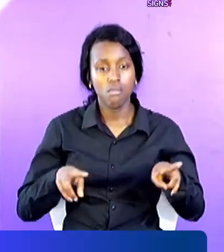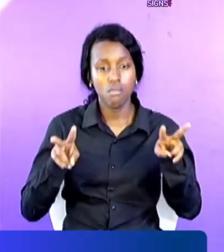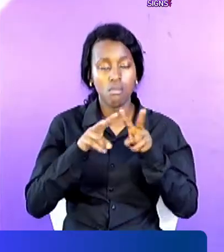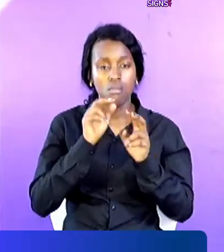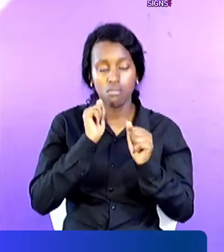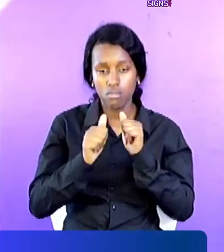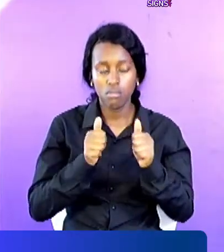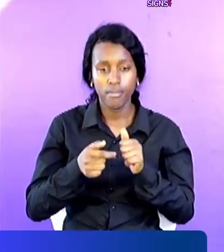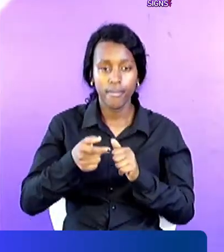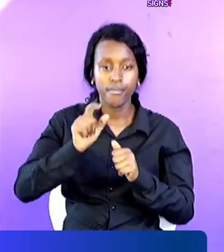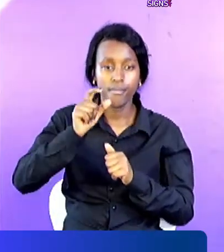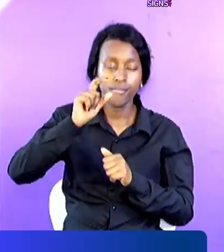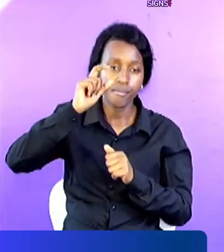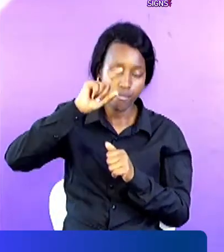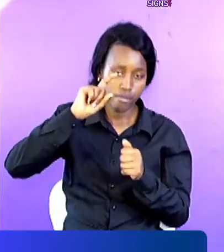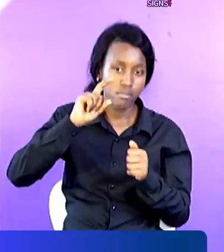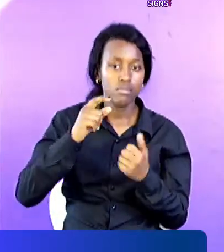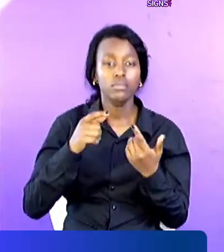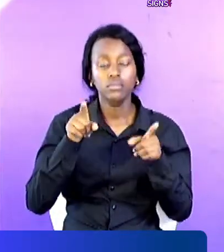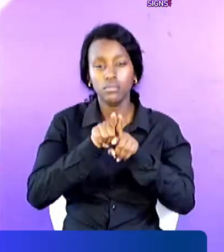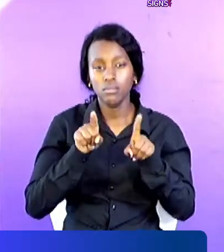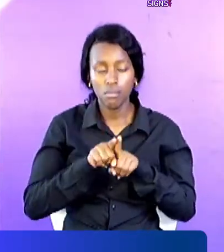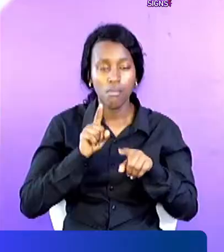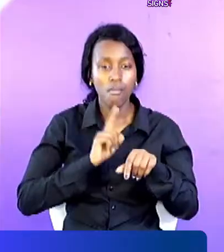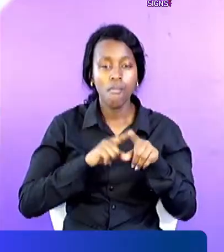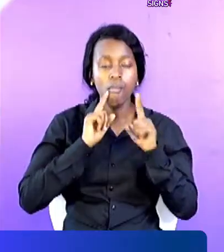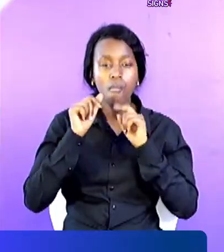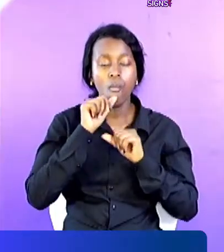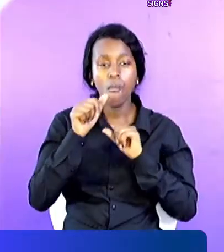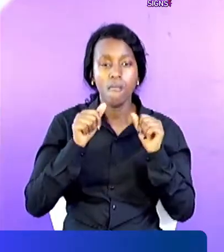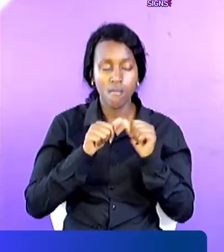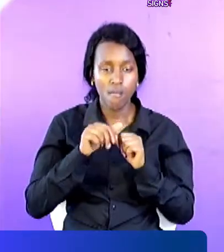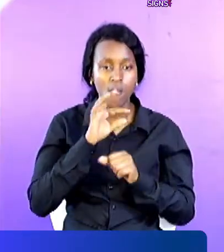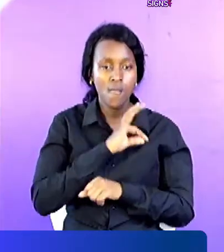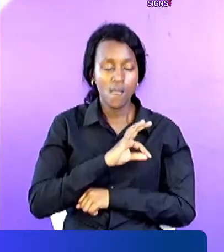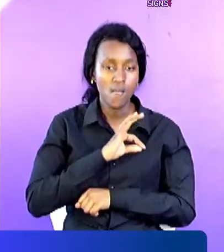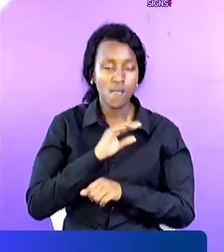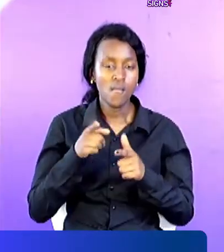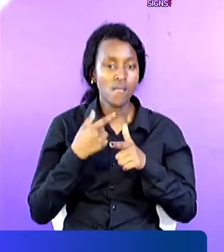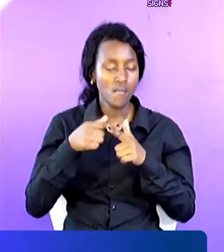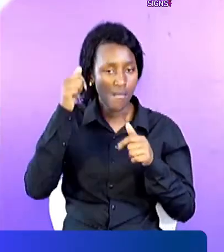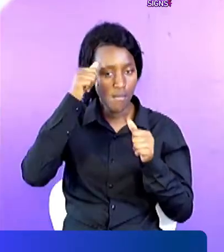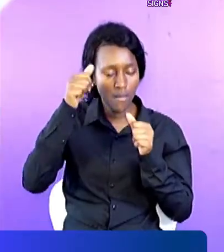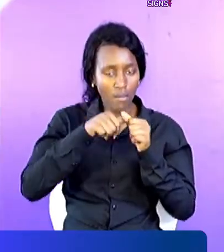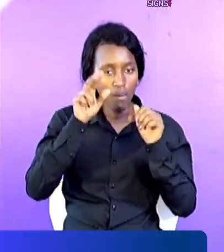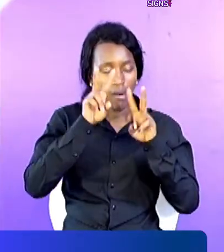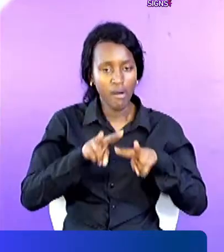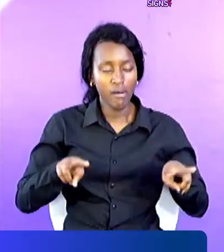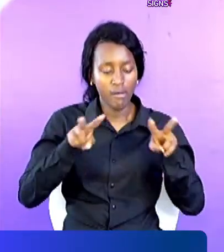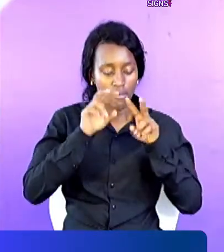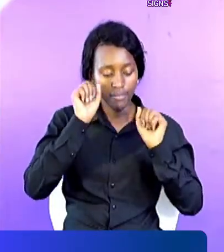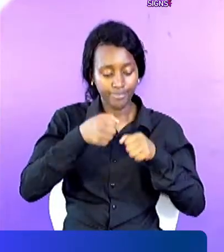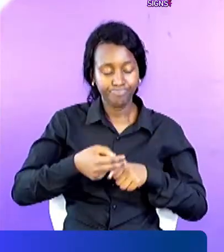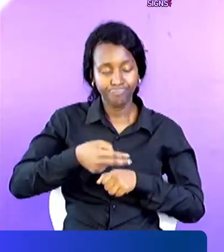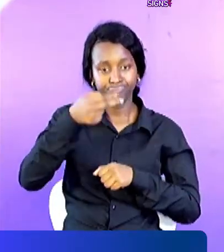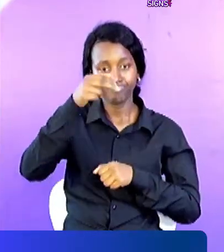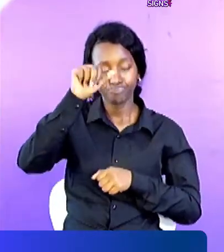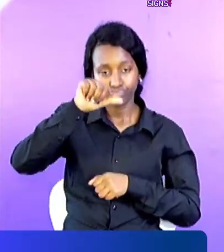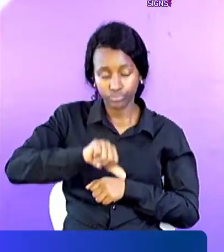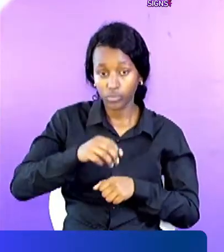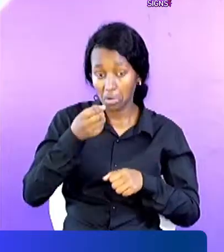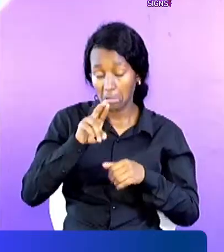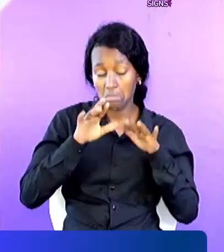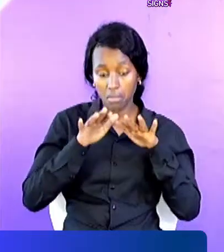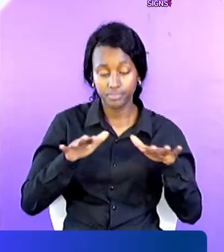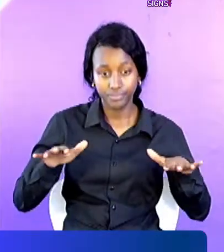said, when we are talking about income, the value of your investment can go up it can go down, and it can remain constant. Yeah. However,